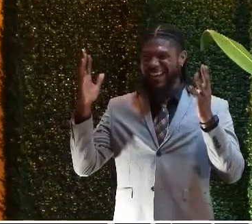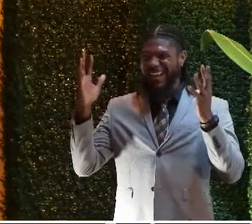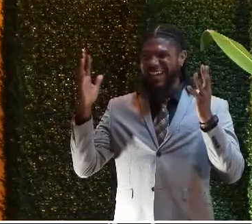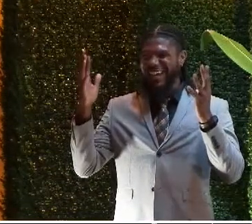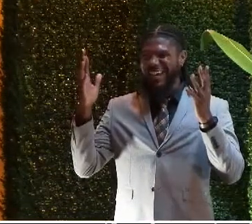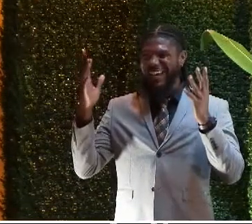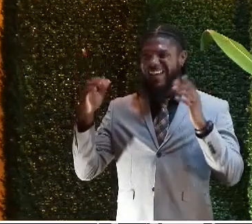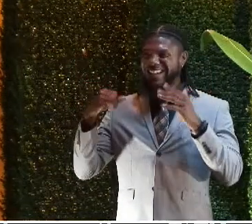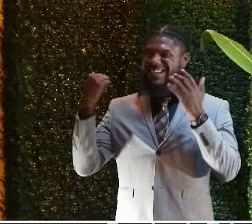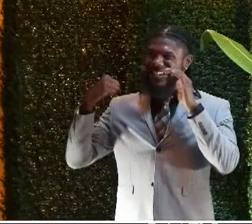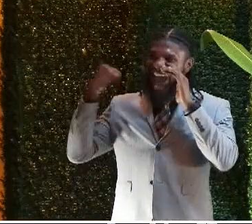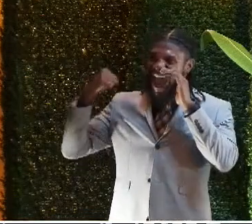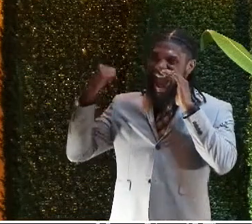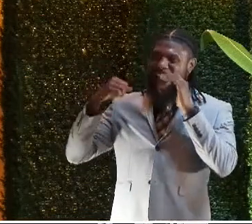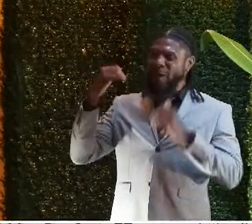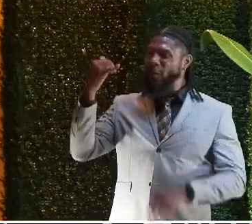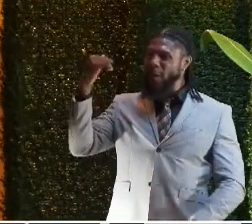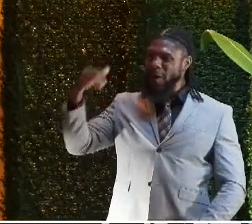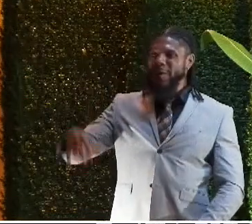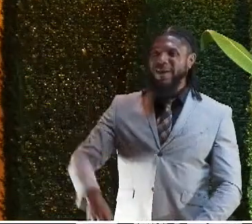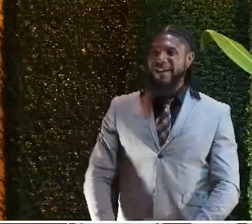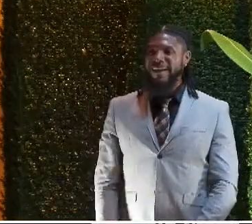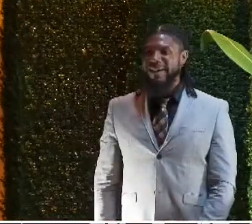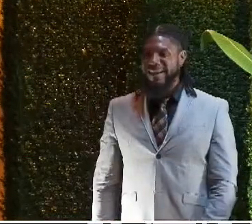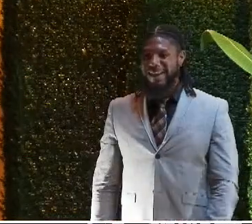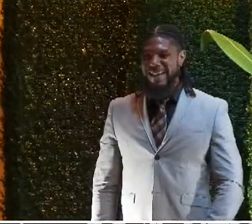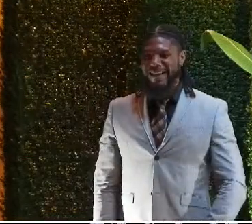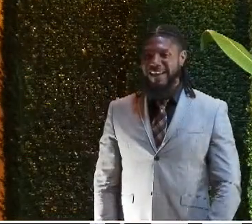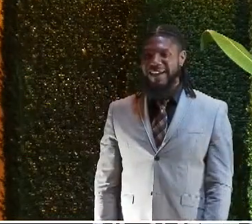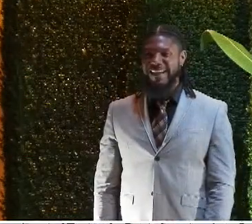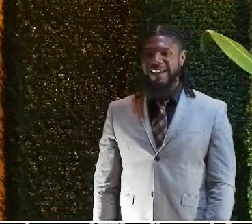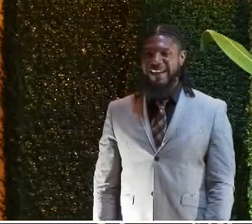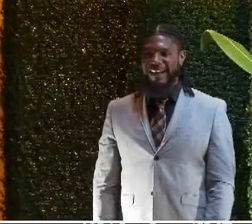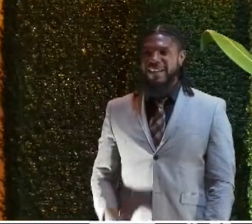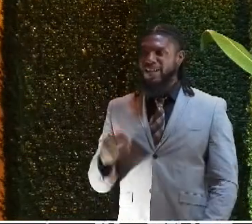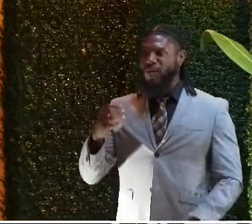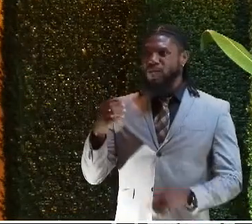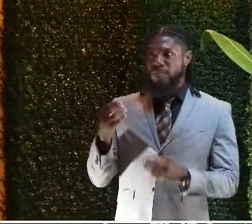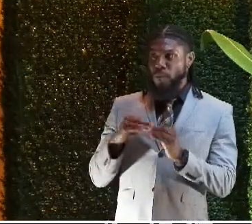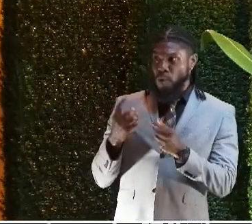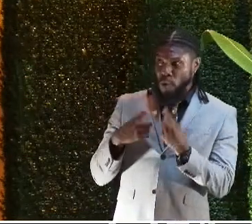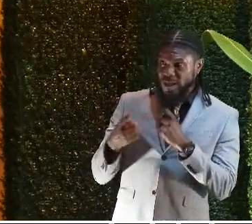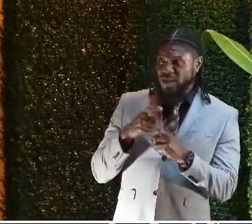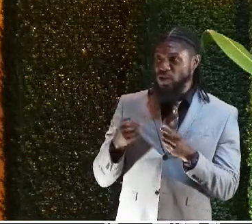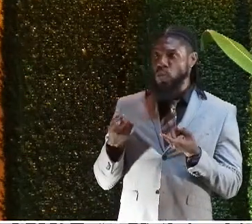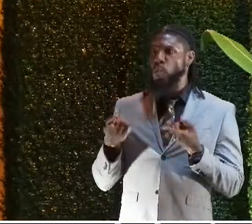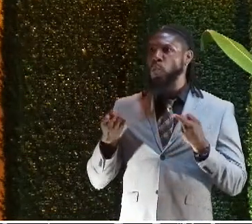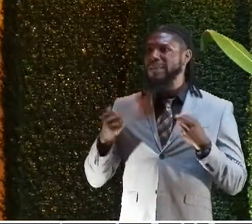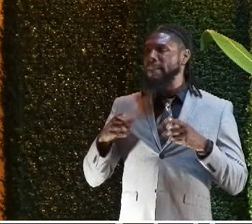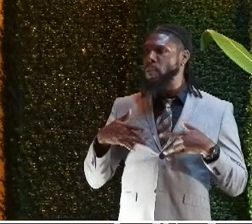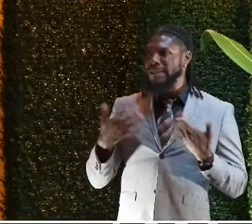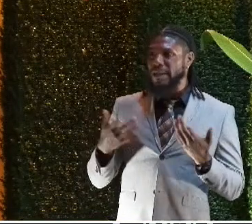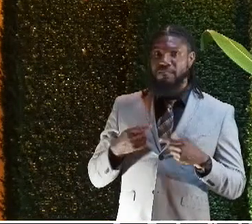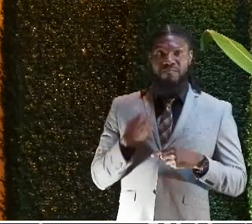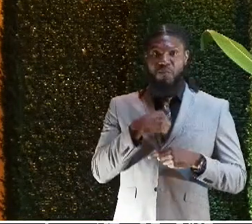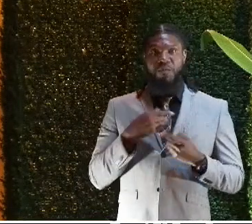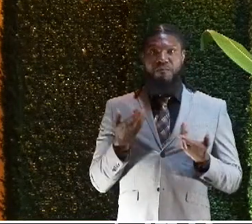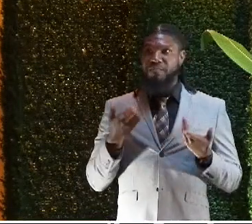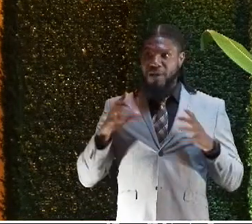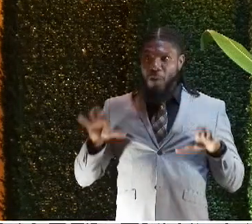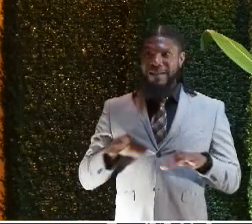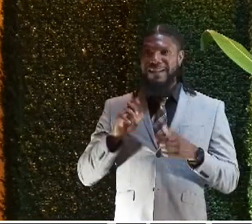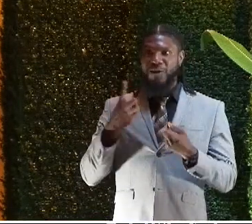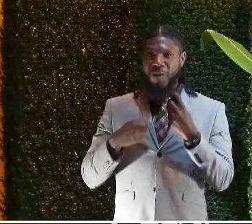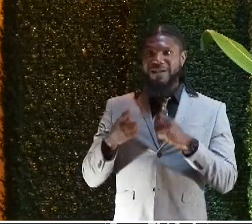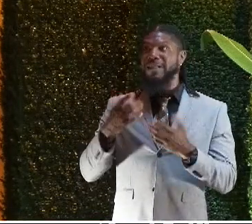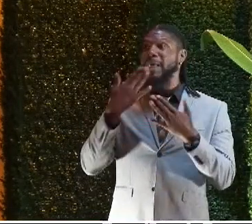Yes. Woo! All right, do we just walk off? Is it a question? What's going on? We did the questions. Oh, They yeah, told okay. me it's our Thank you, time.